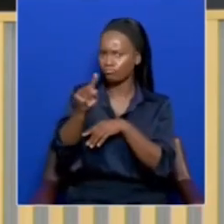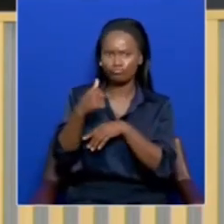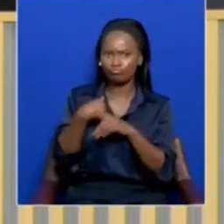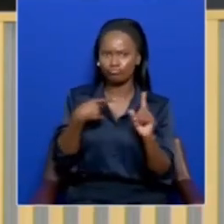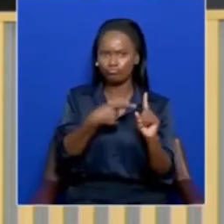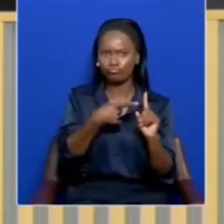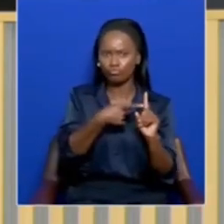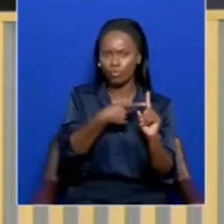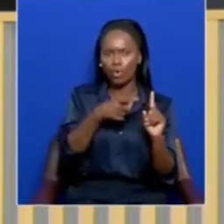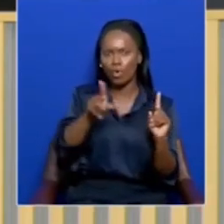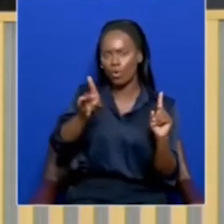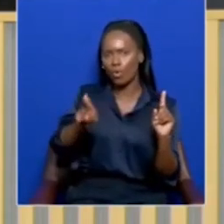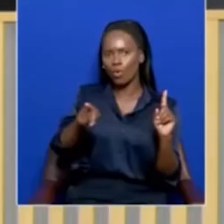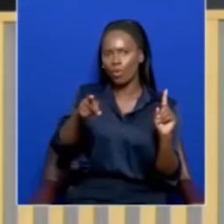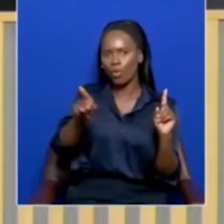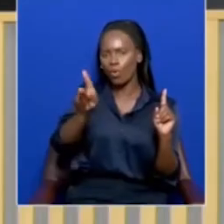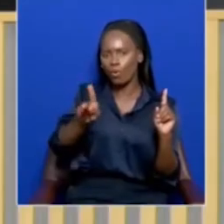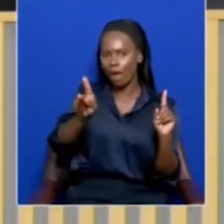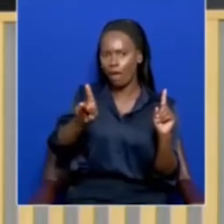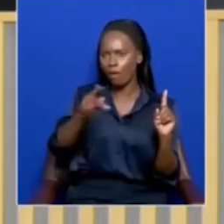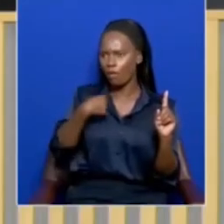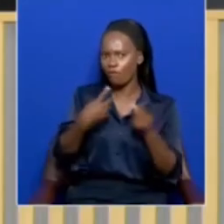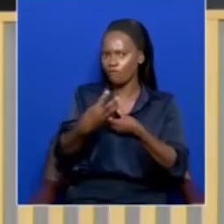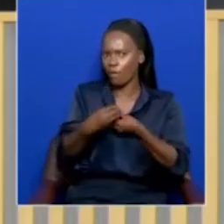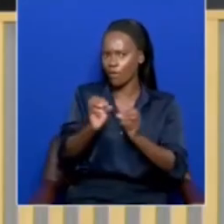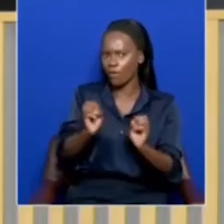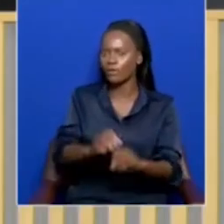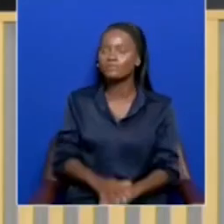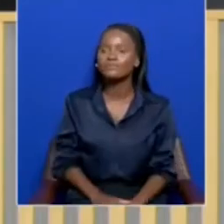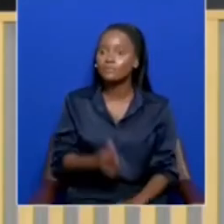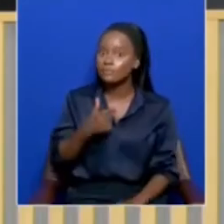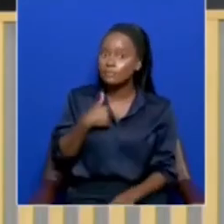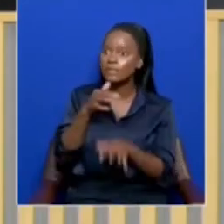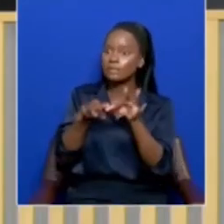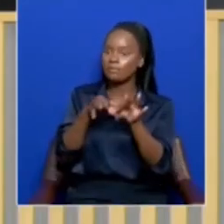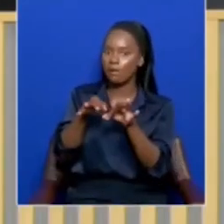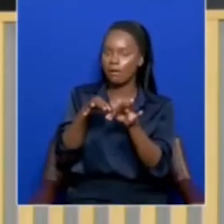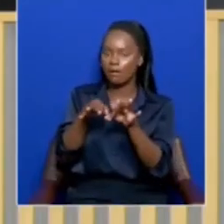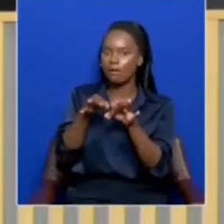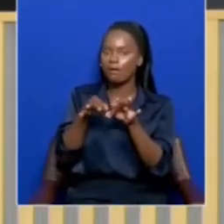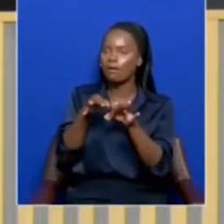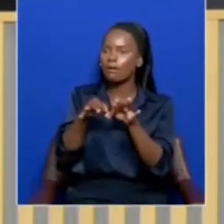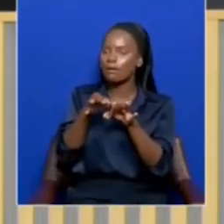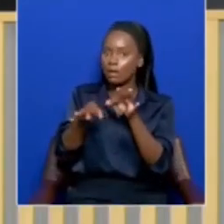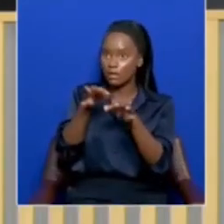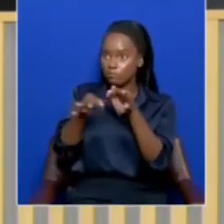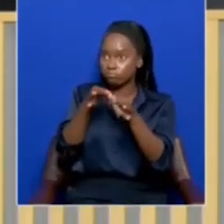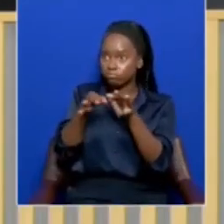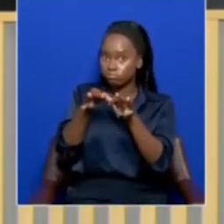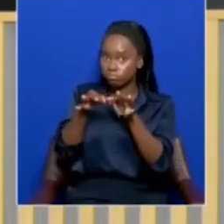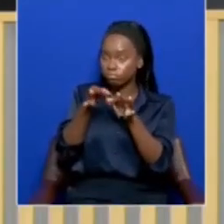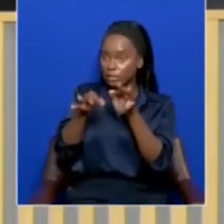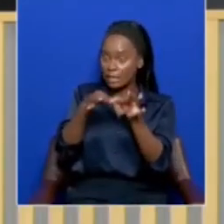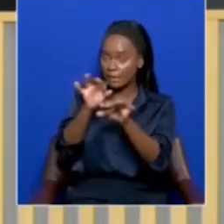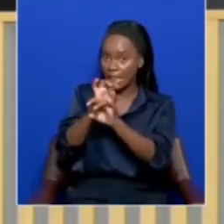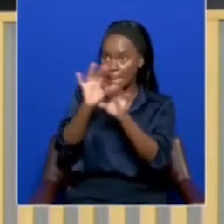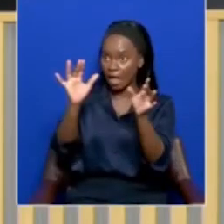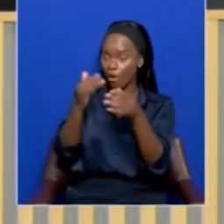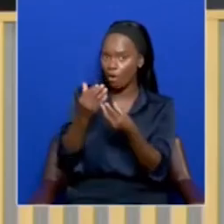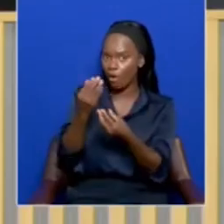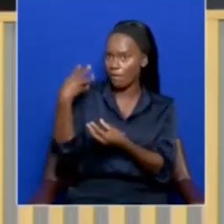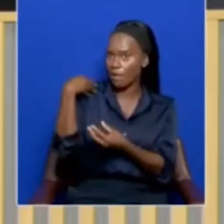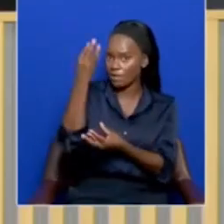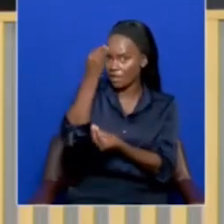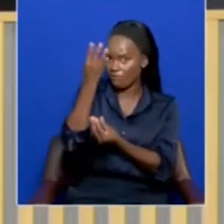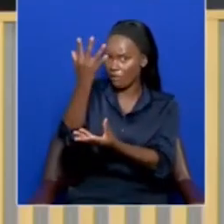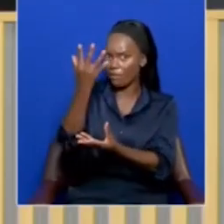I explicitly explained or informed the minister, I even went further in such a way